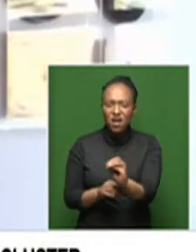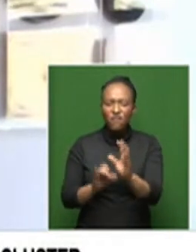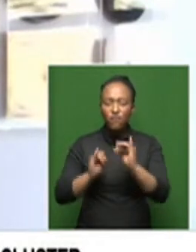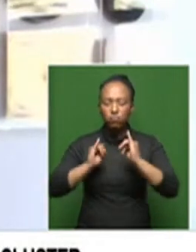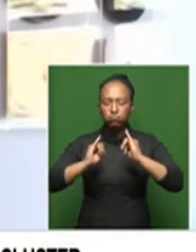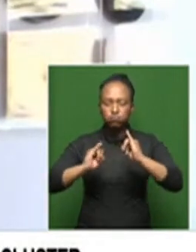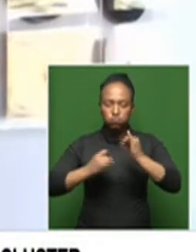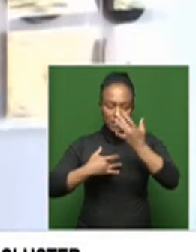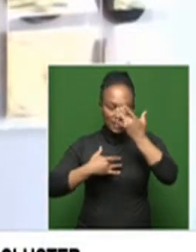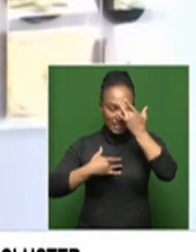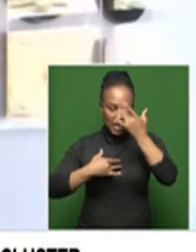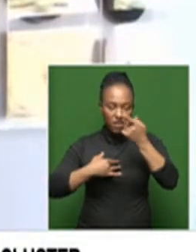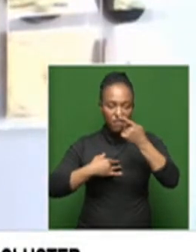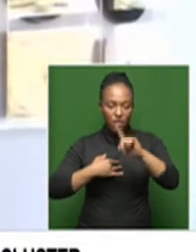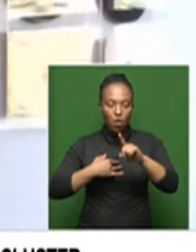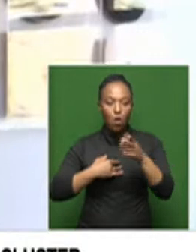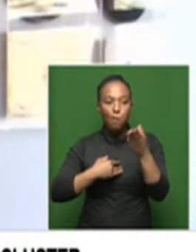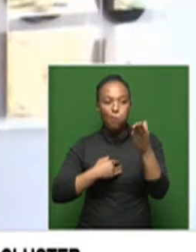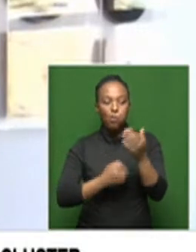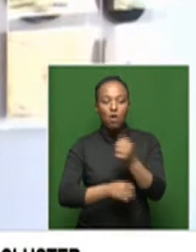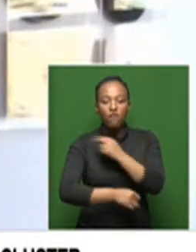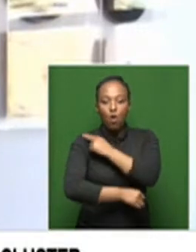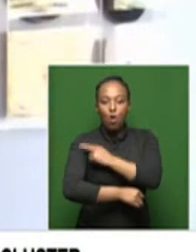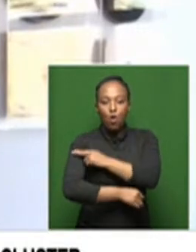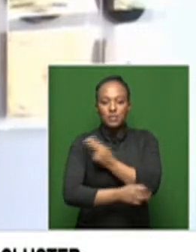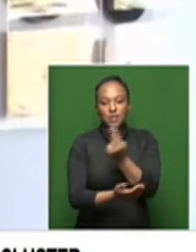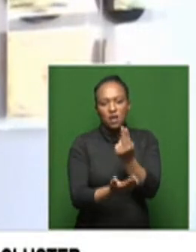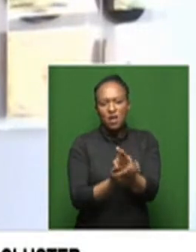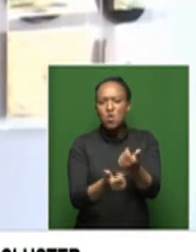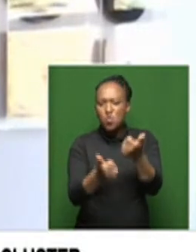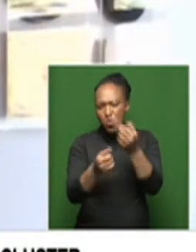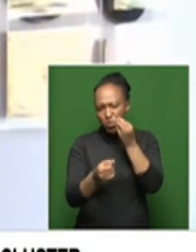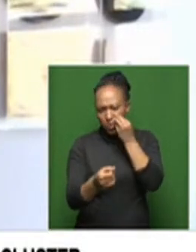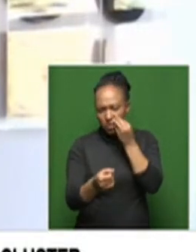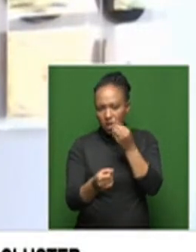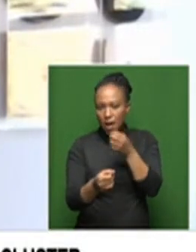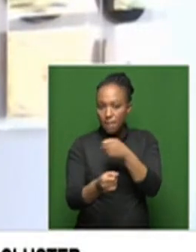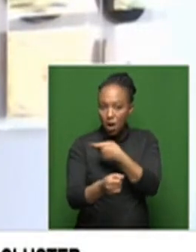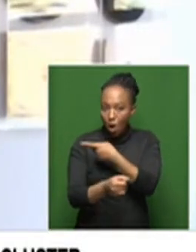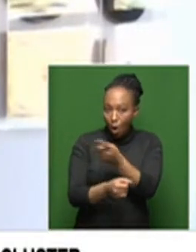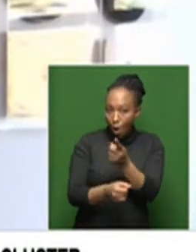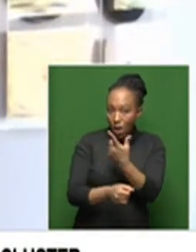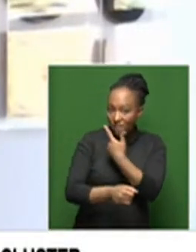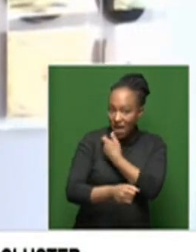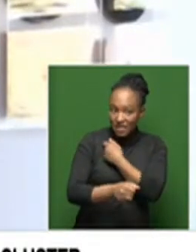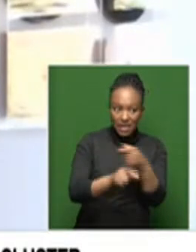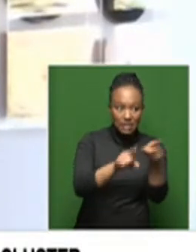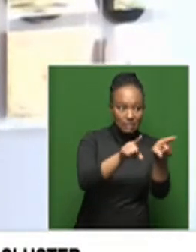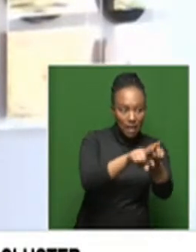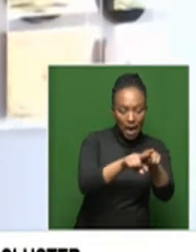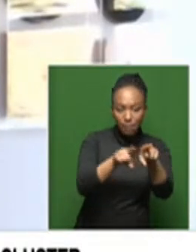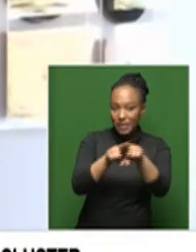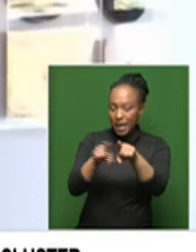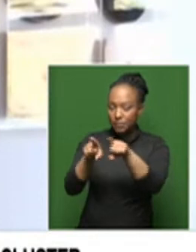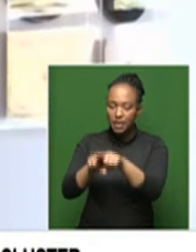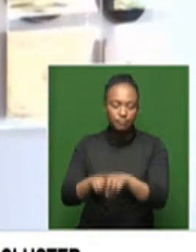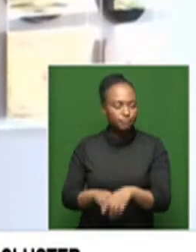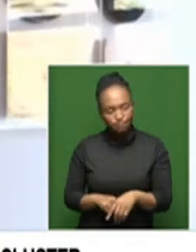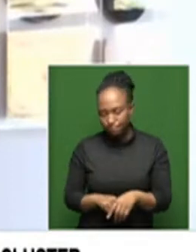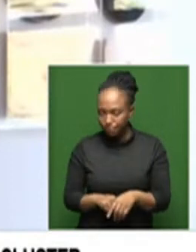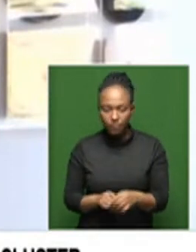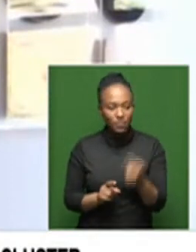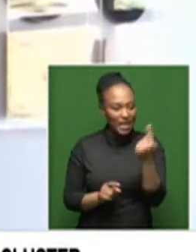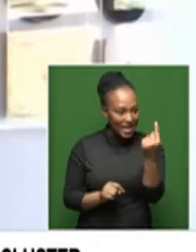and hospitalization, which is very good news. But not all vaccines are equal in this regard. And so we have to look at every